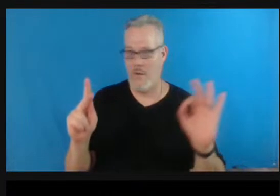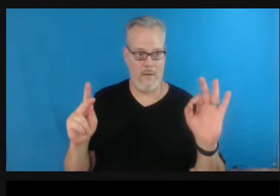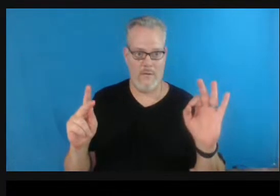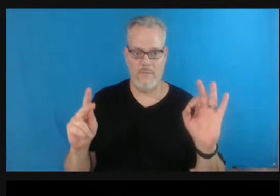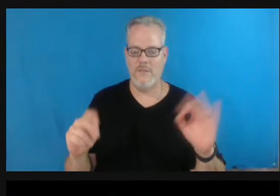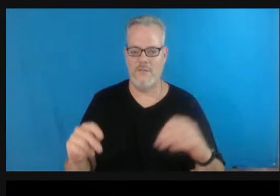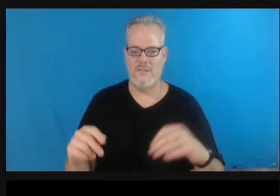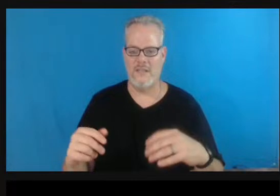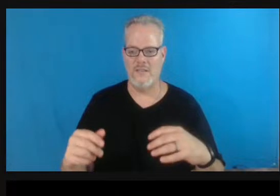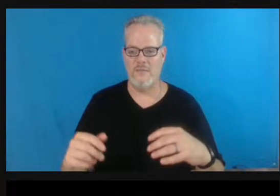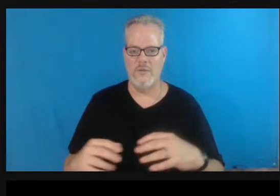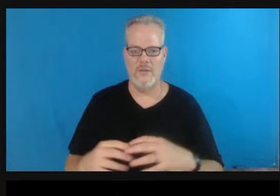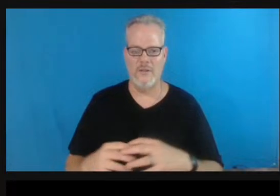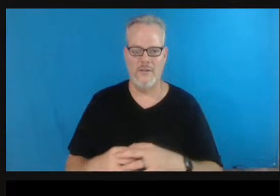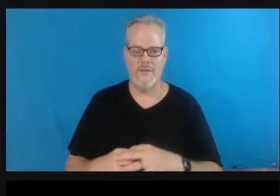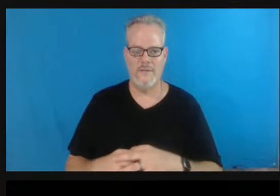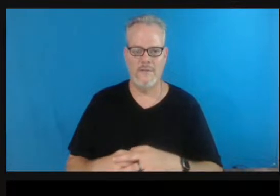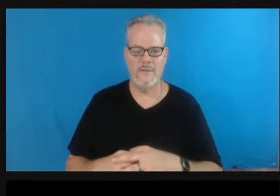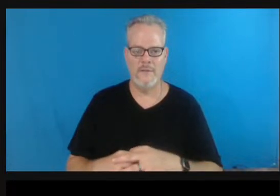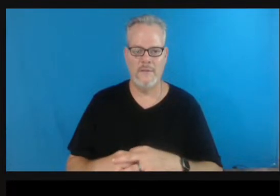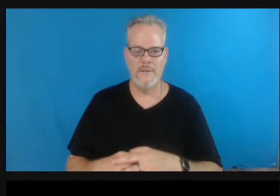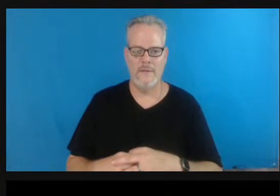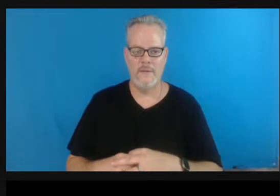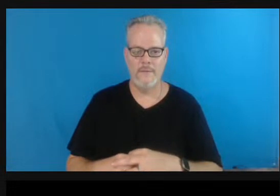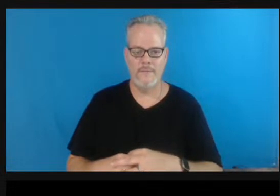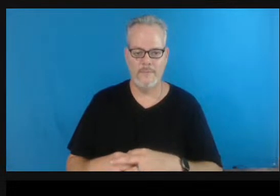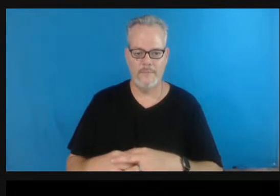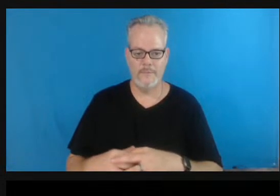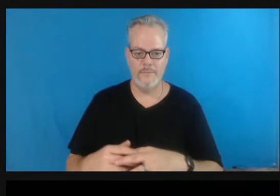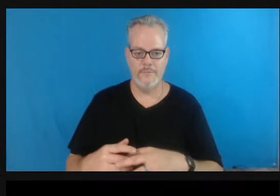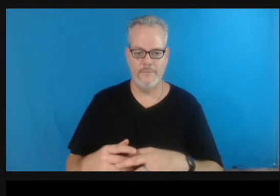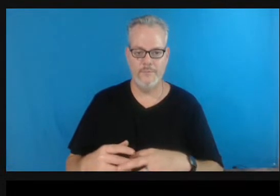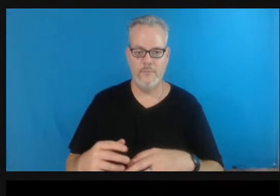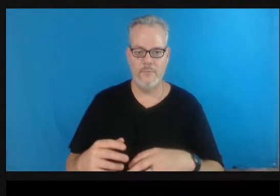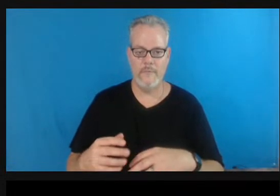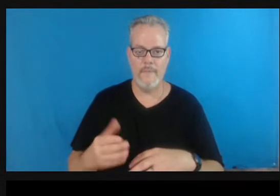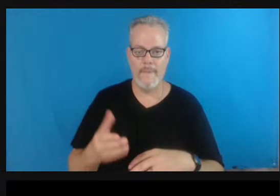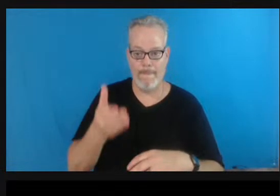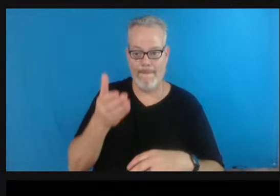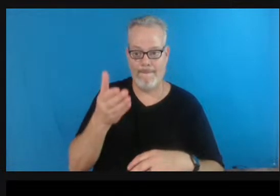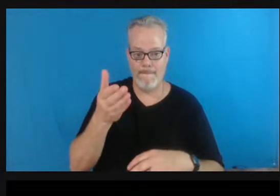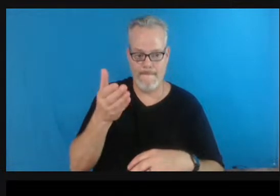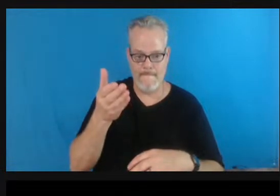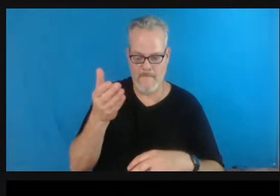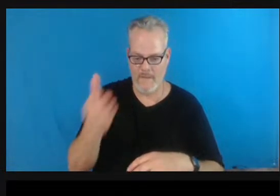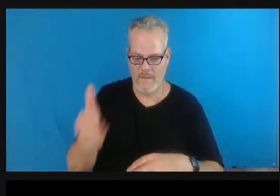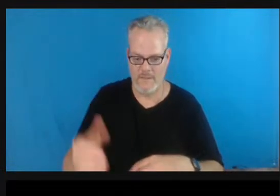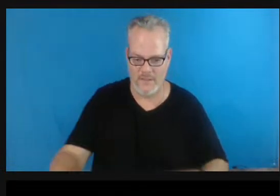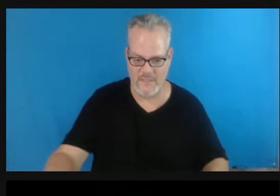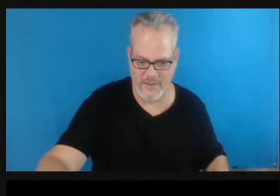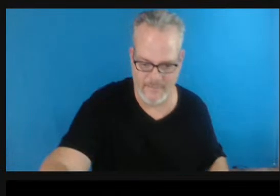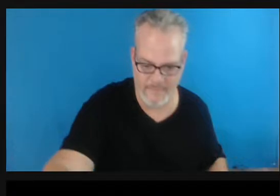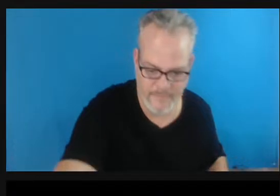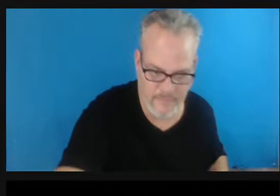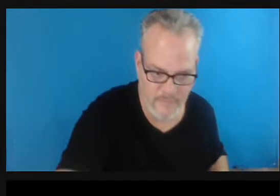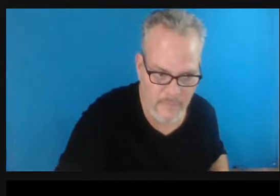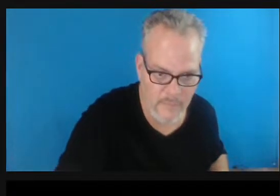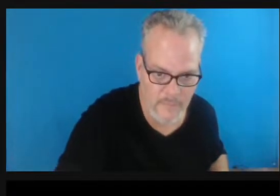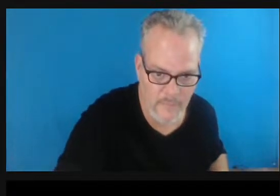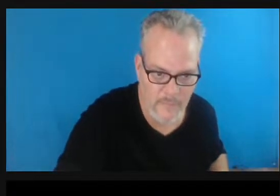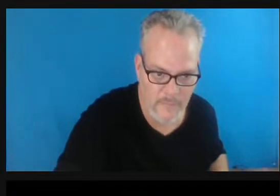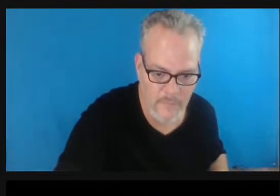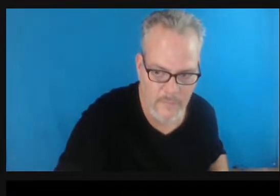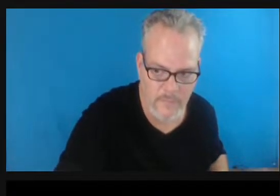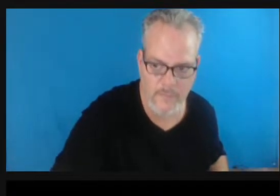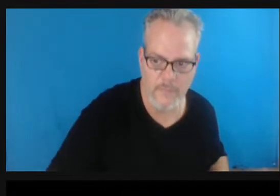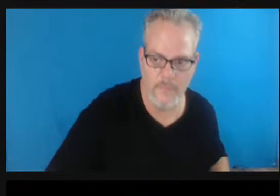All right. Here we are in the park. We know everything that's going on up there is construction.